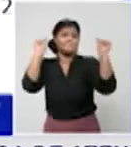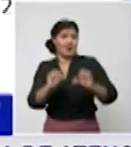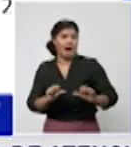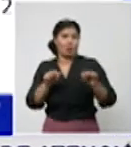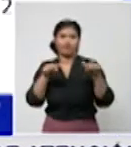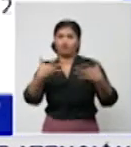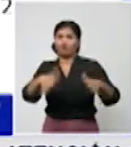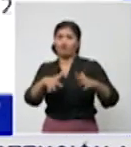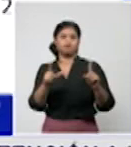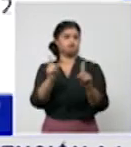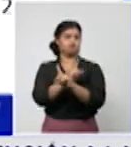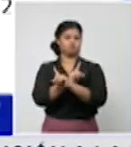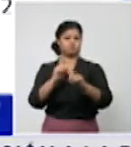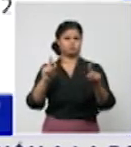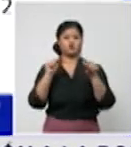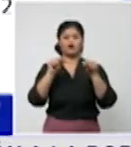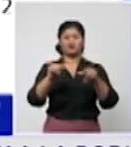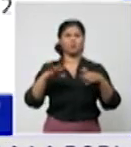46,119. India,